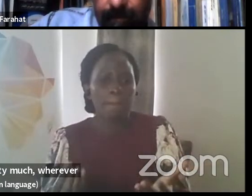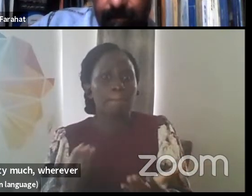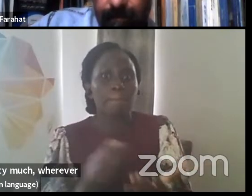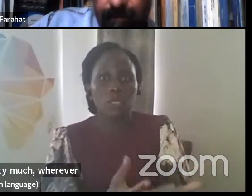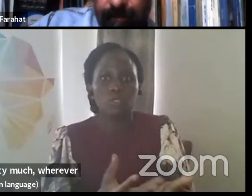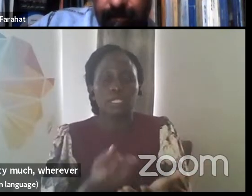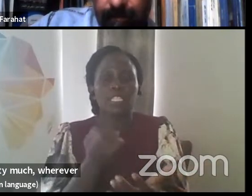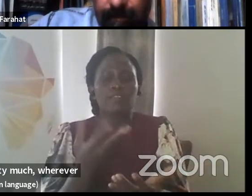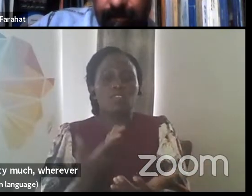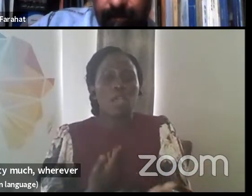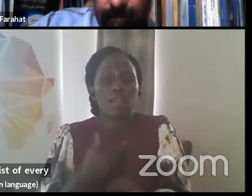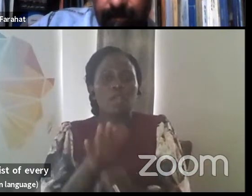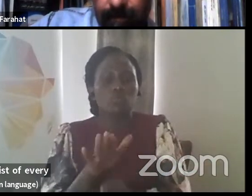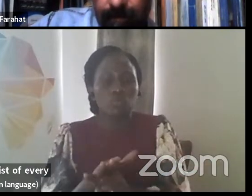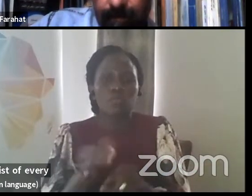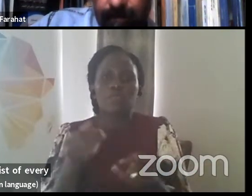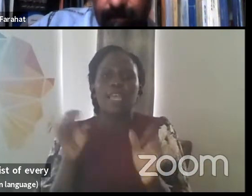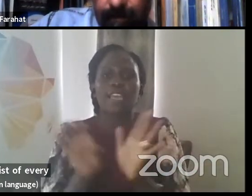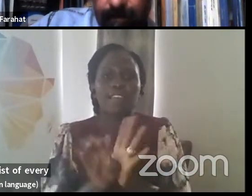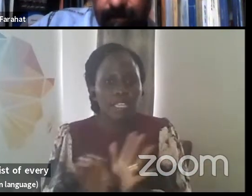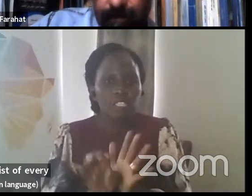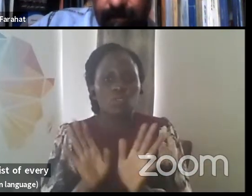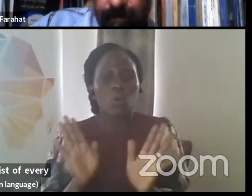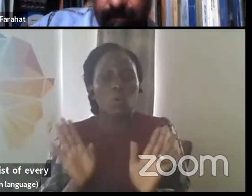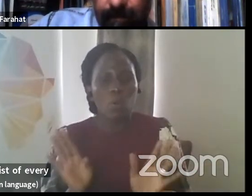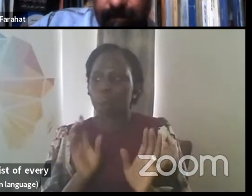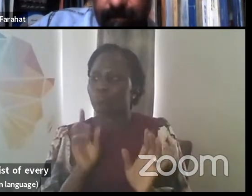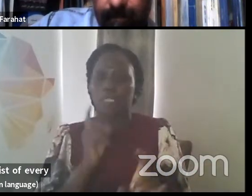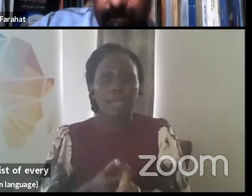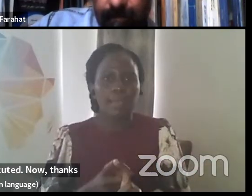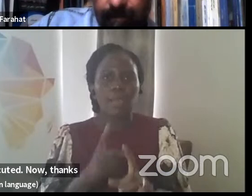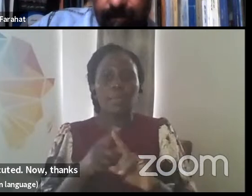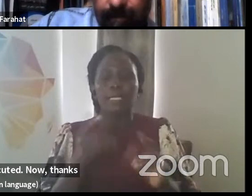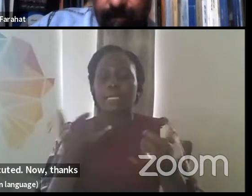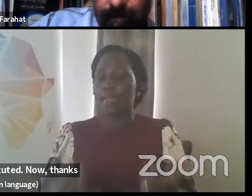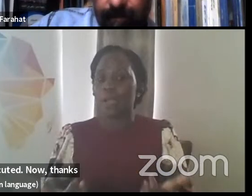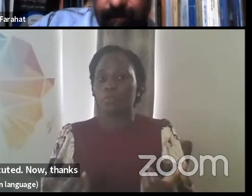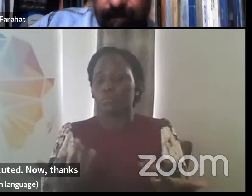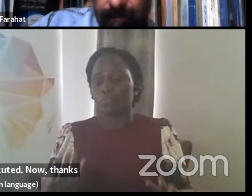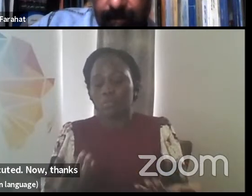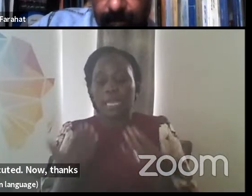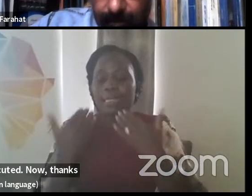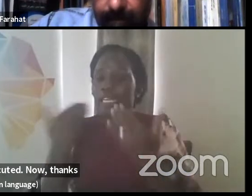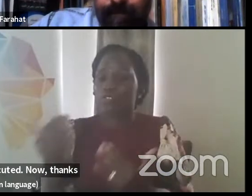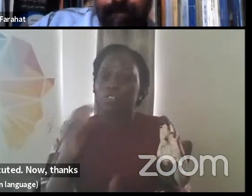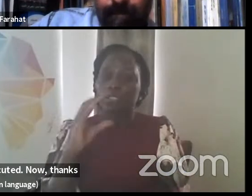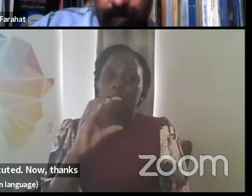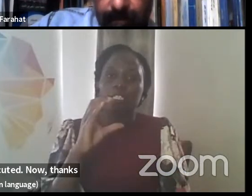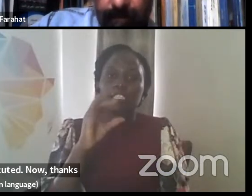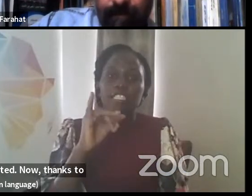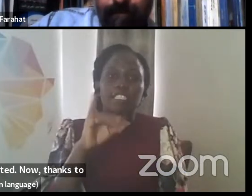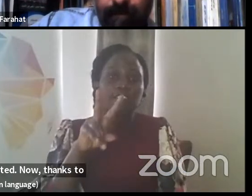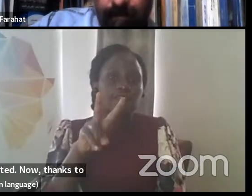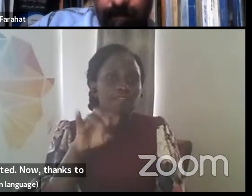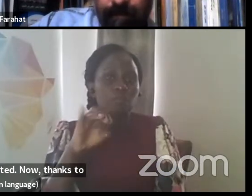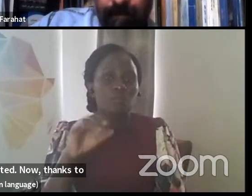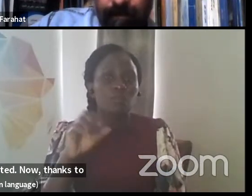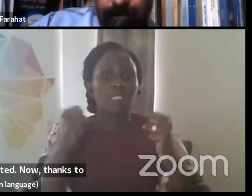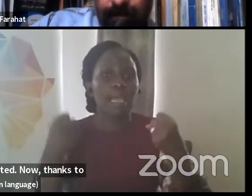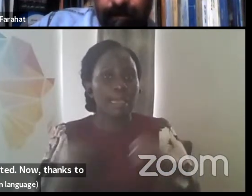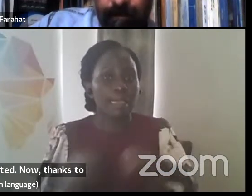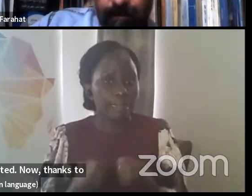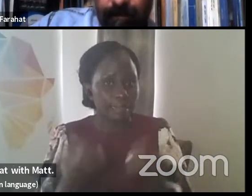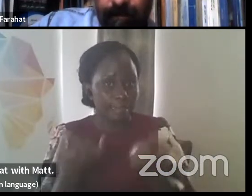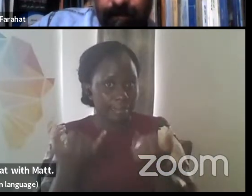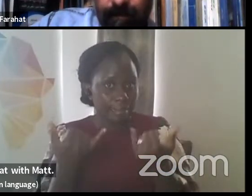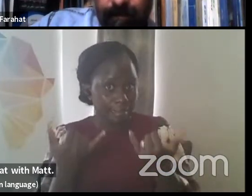a list of evidence and facts, you ended up being prosecuted. Now, thanks to the civil society in Tunisia, that draft bill did not pass.